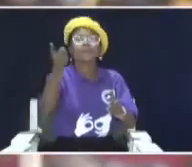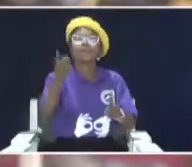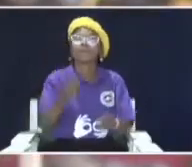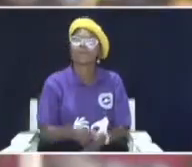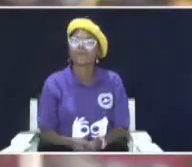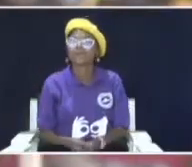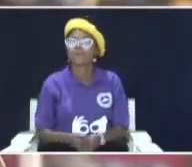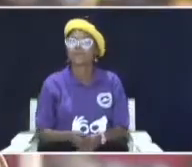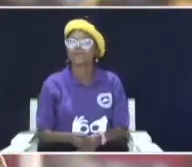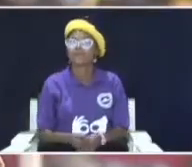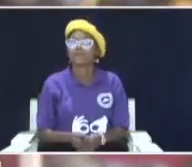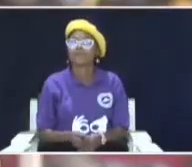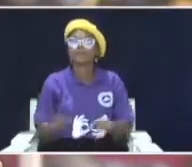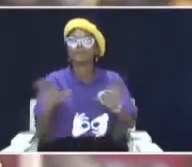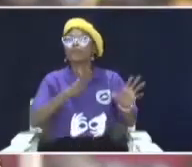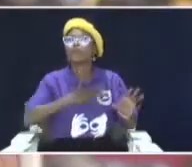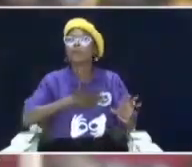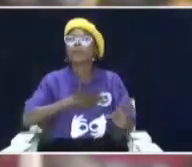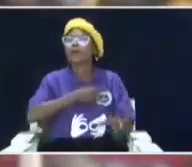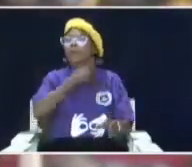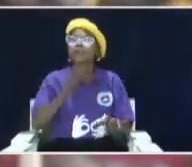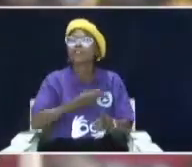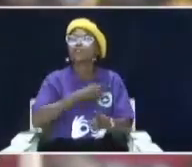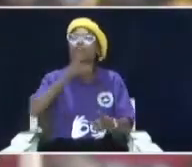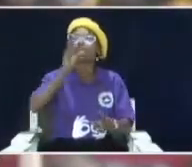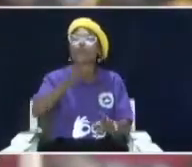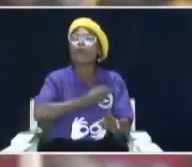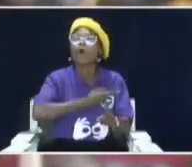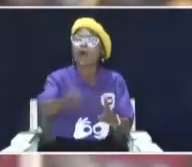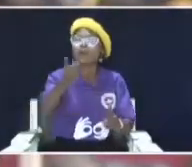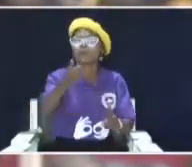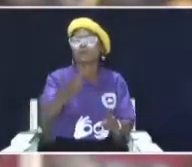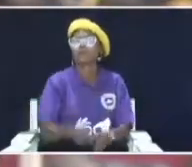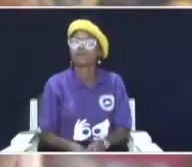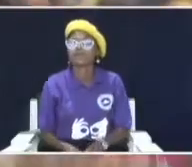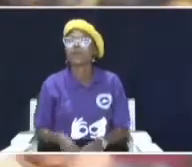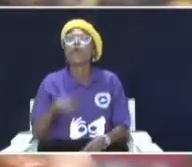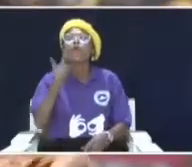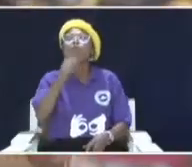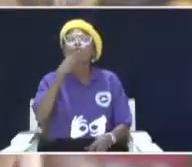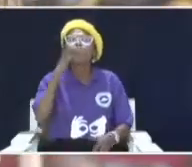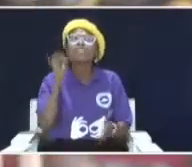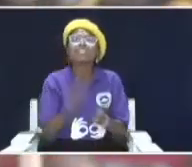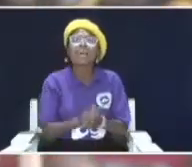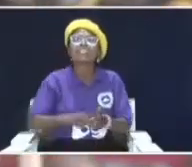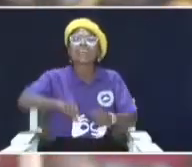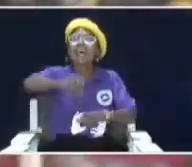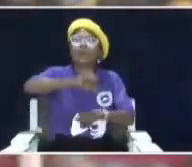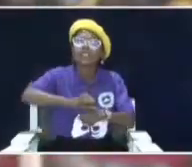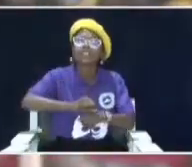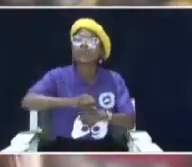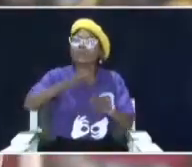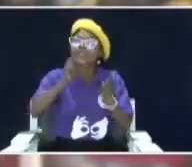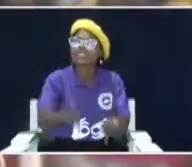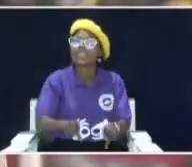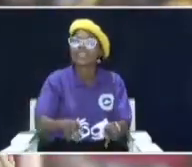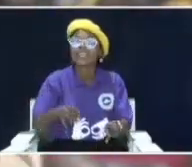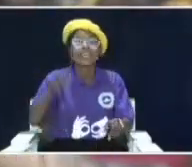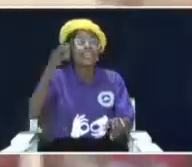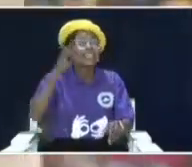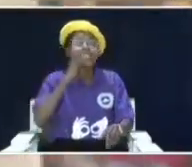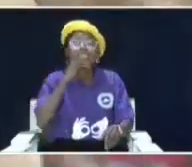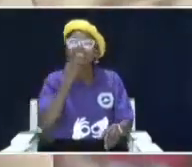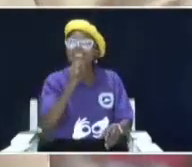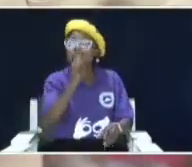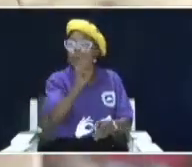Do my prophet no harm. Touch not my anointed. Who is the anointed? Anointed, the one that is set